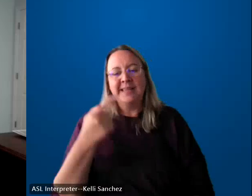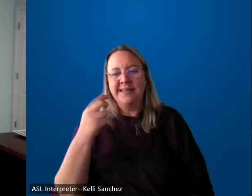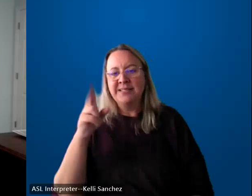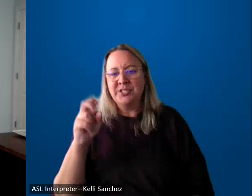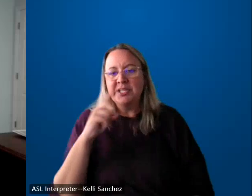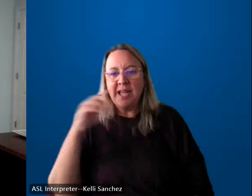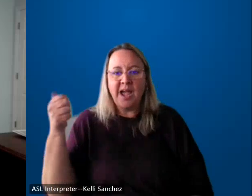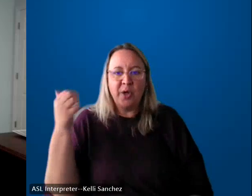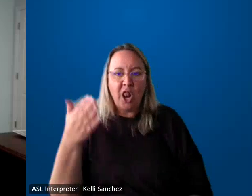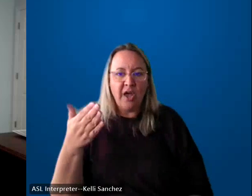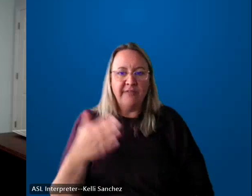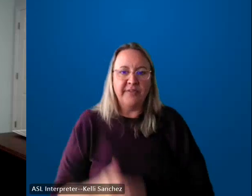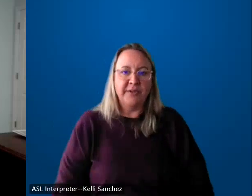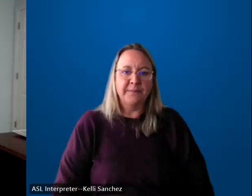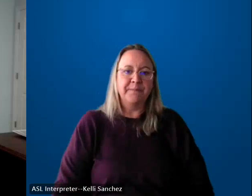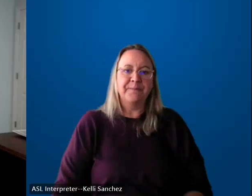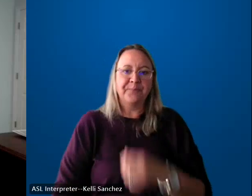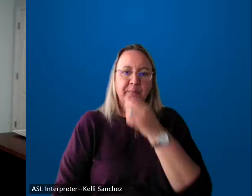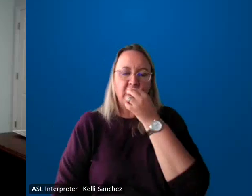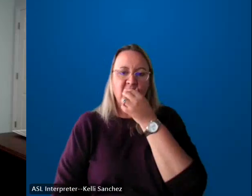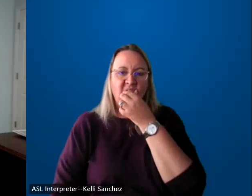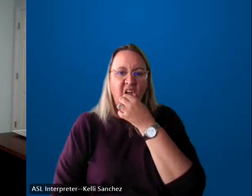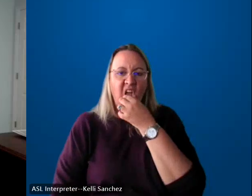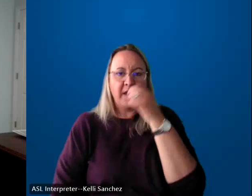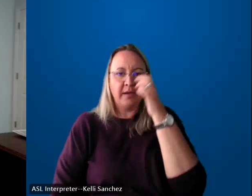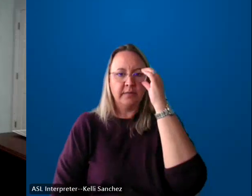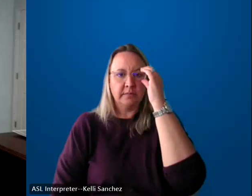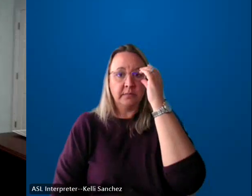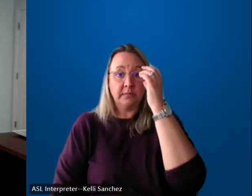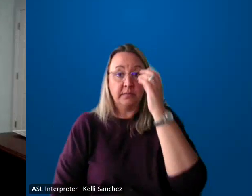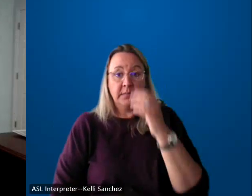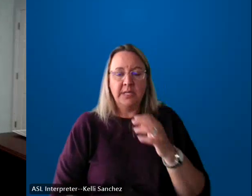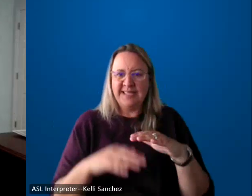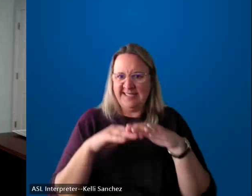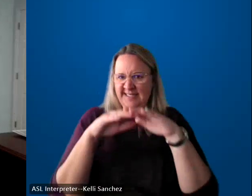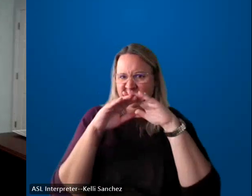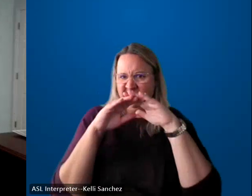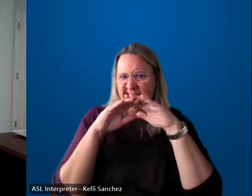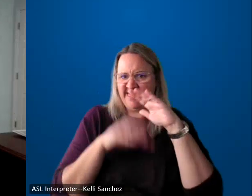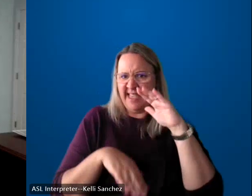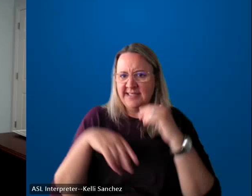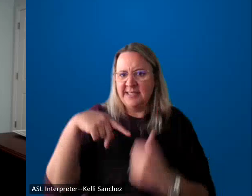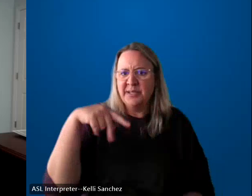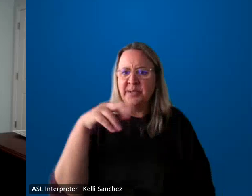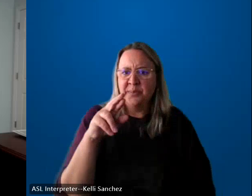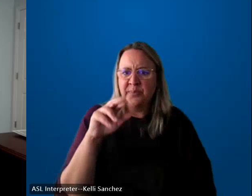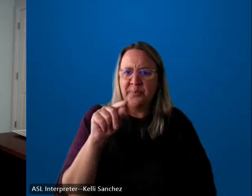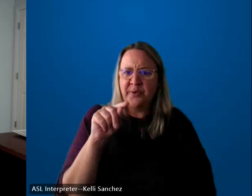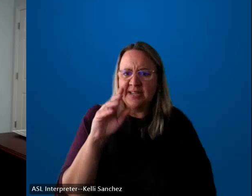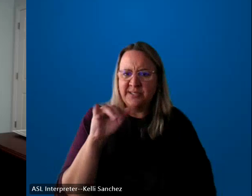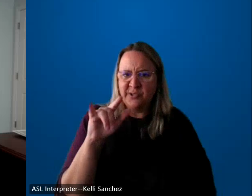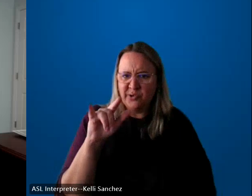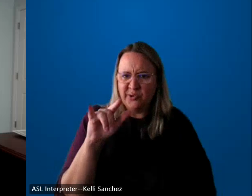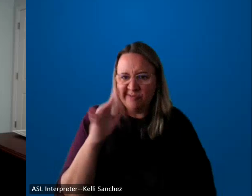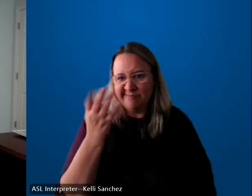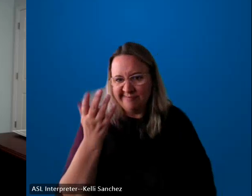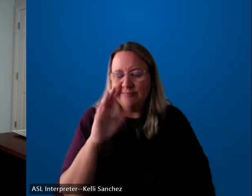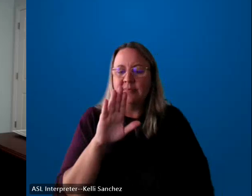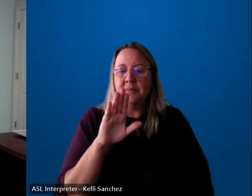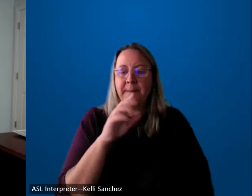offer up my lens, and it's far less practical than what Damon had to say, but